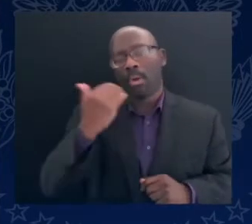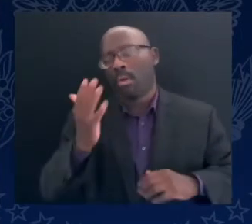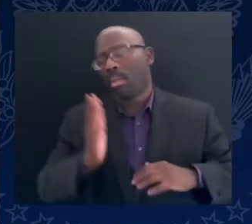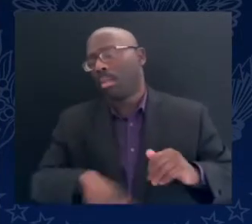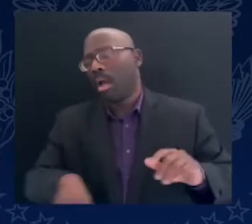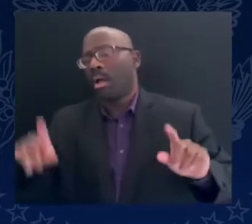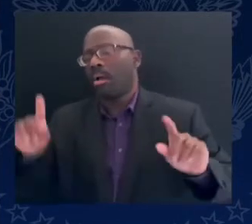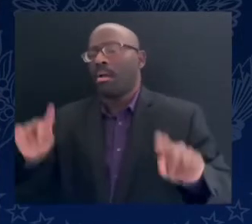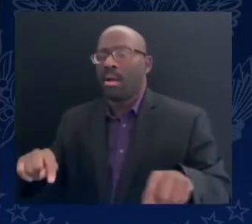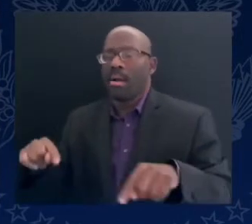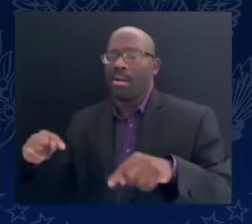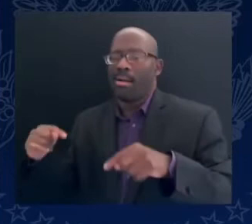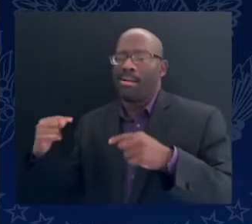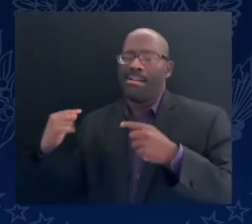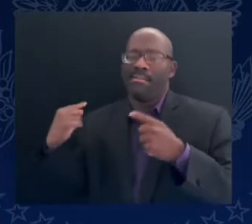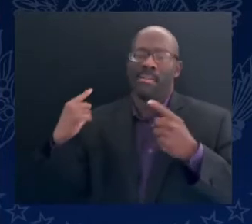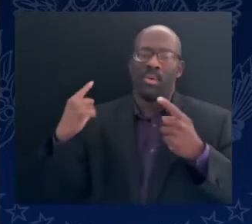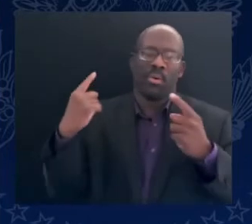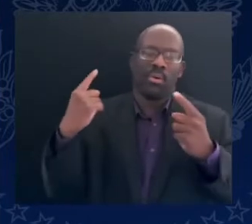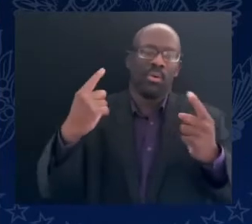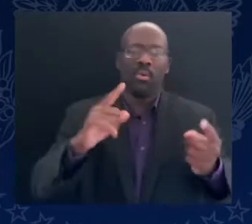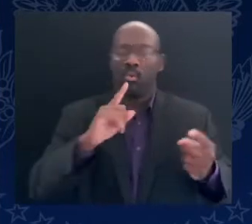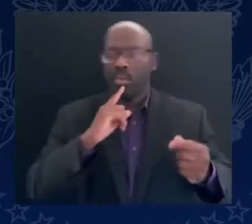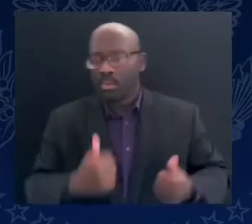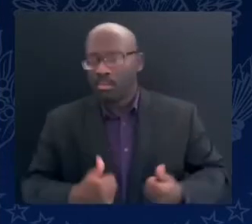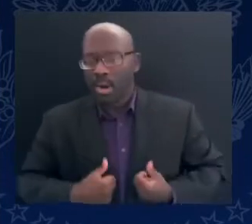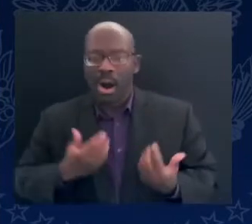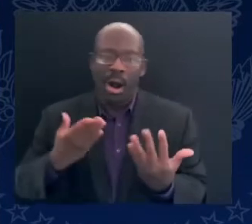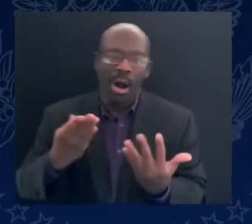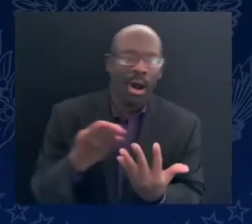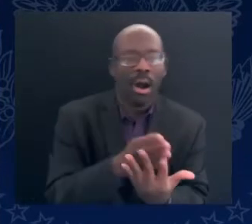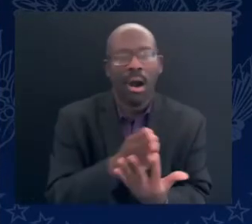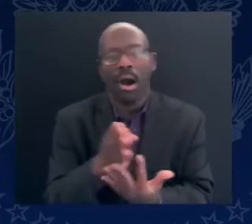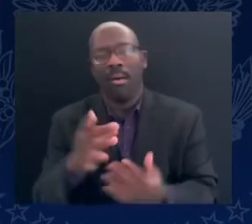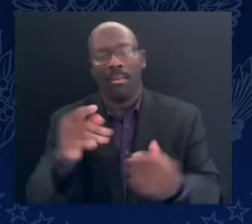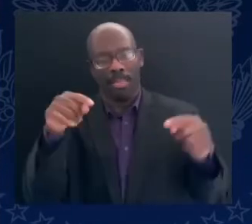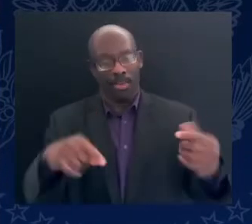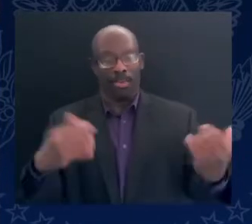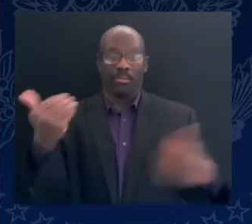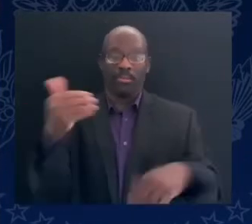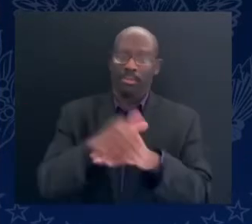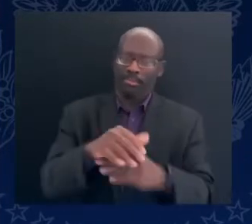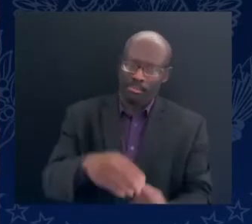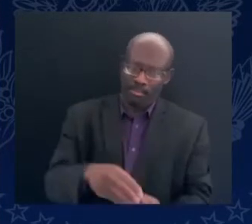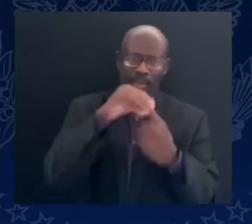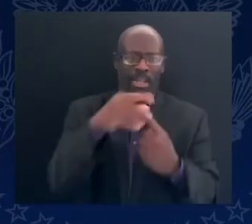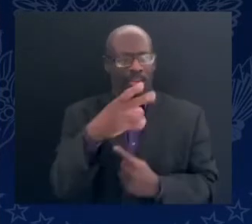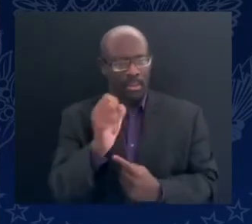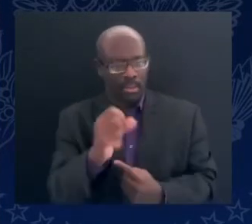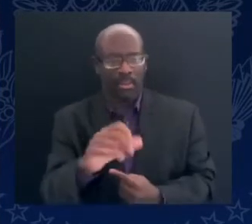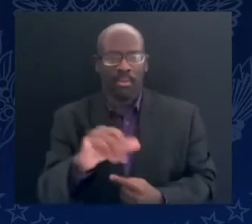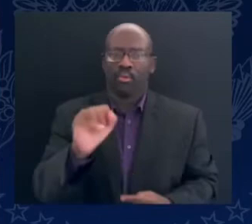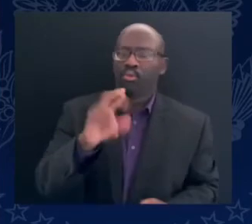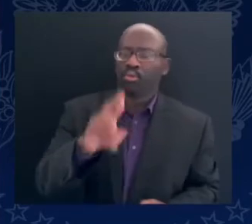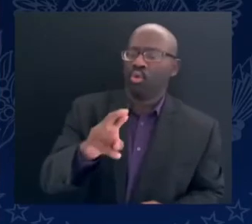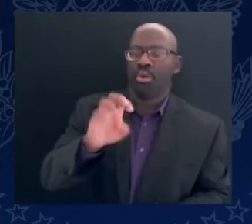survivor. Please welcome this evening's special guest, Sir Elton John.